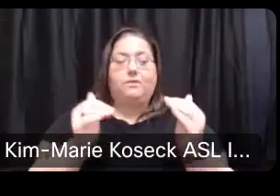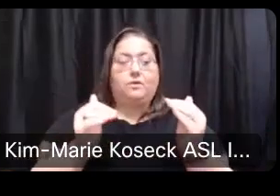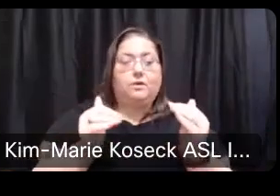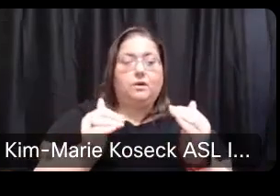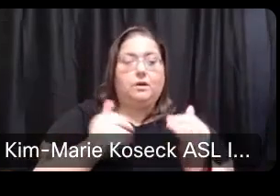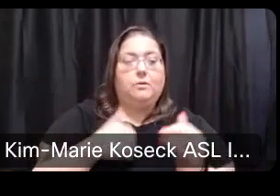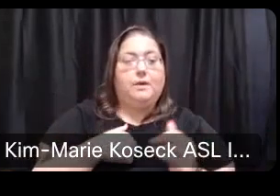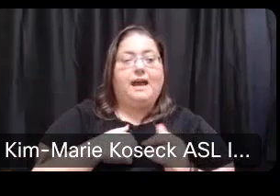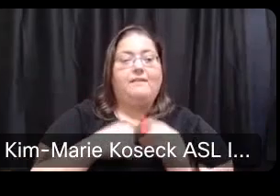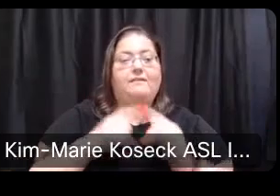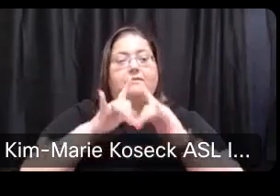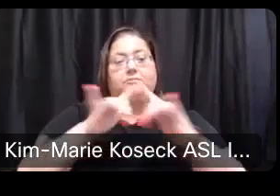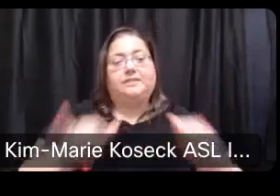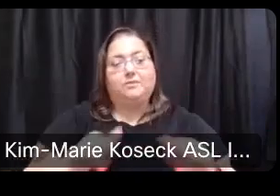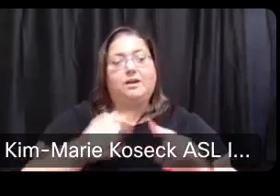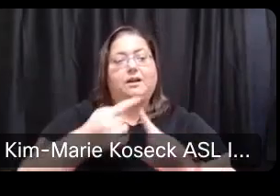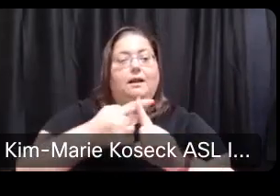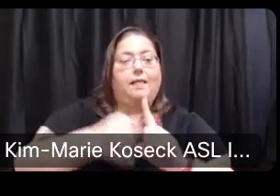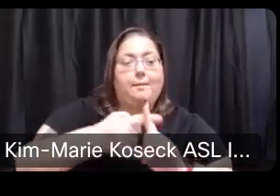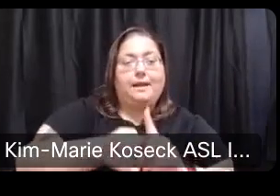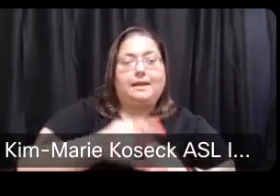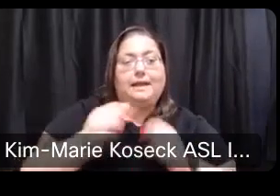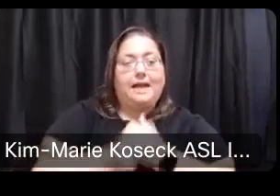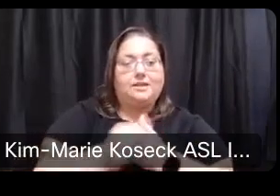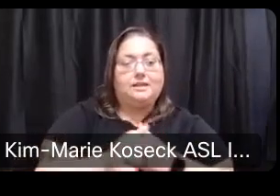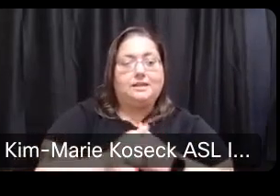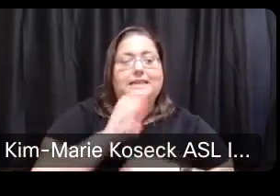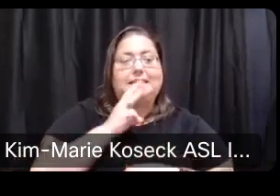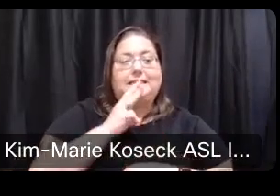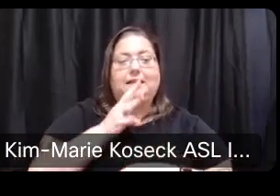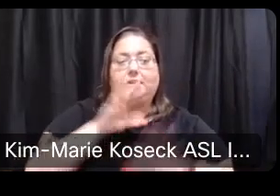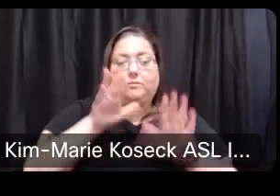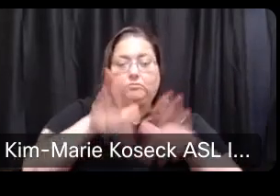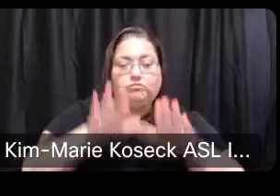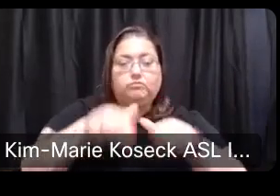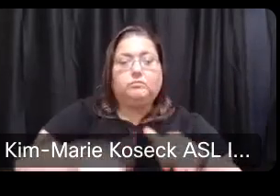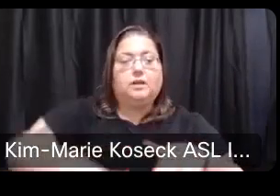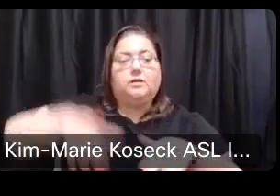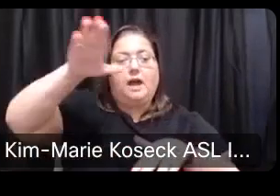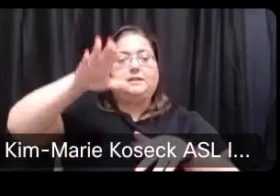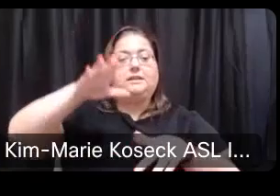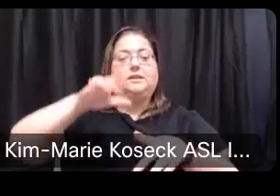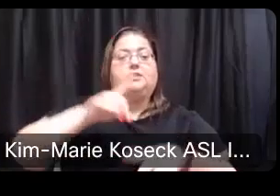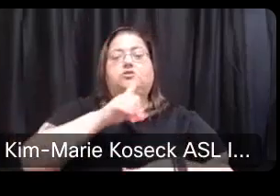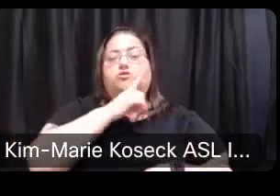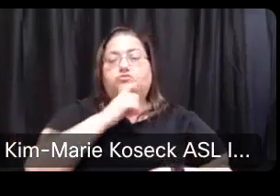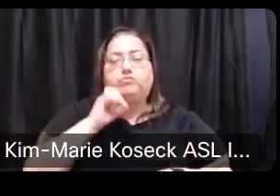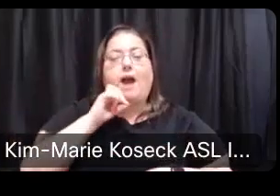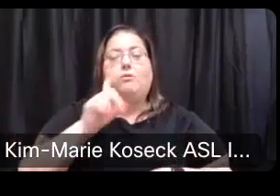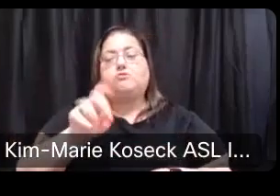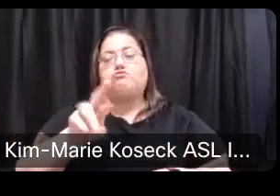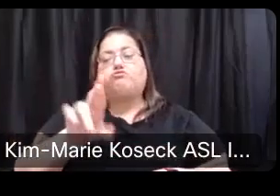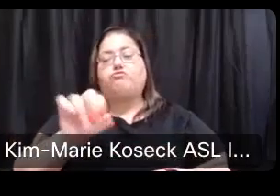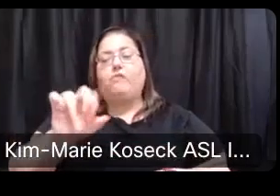a variety of climate hazards and risks like sea level rise, drought, extreme heat, increased frequency and intensity